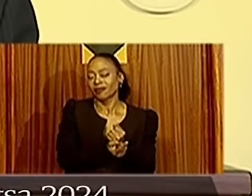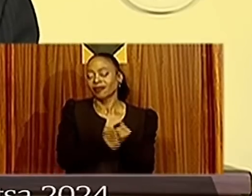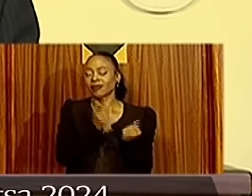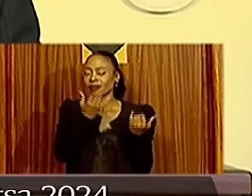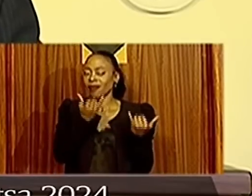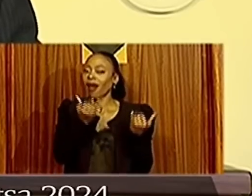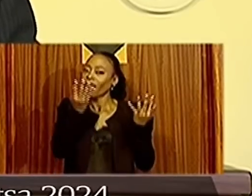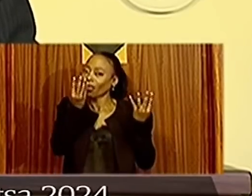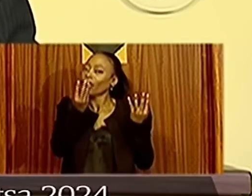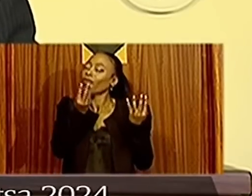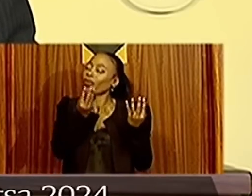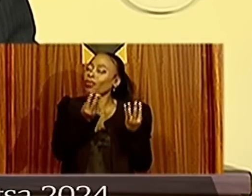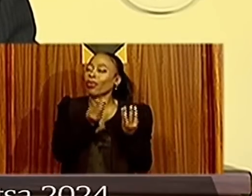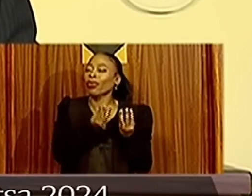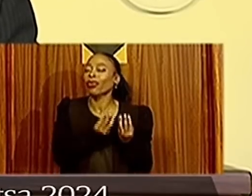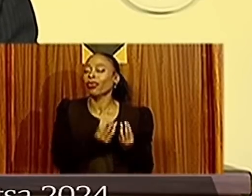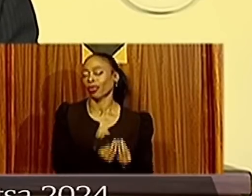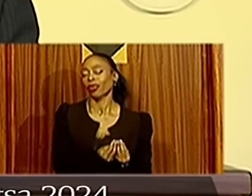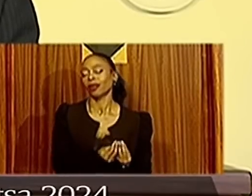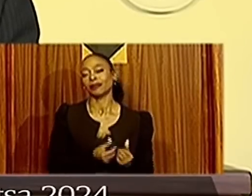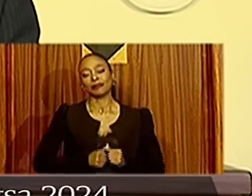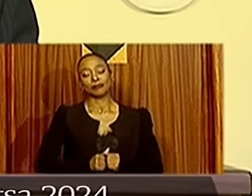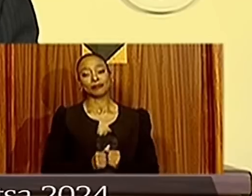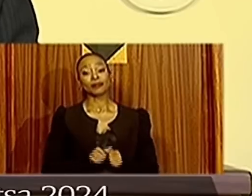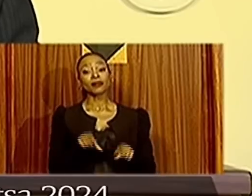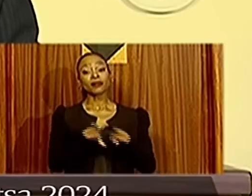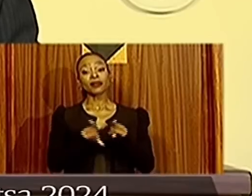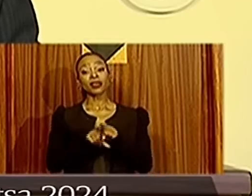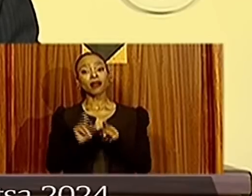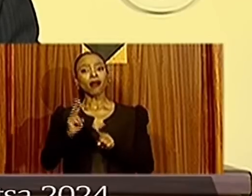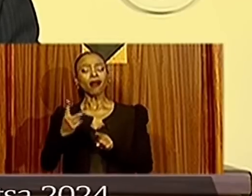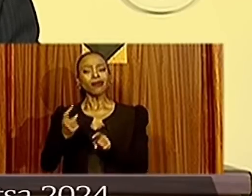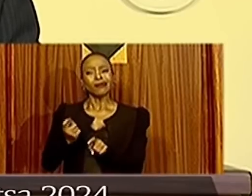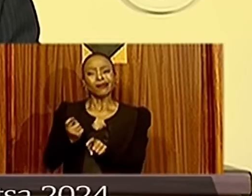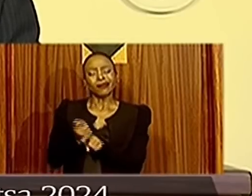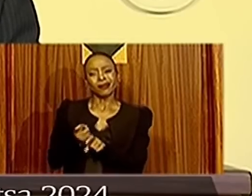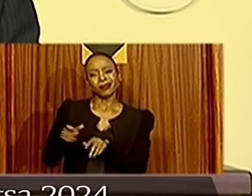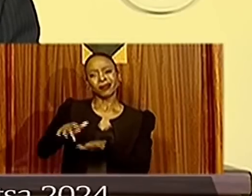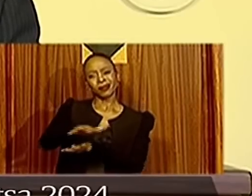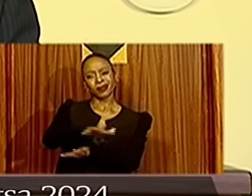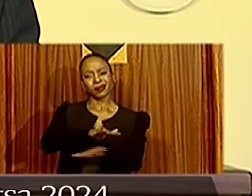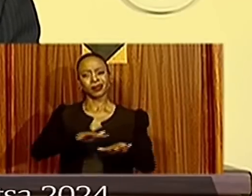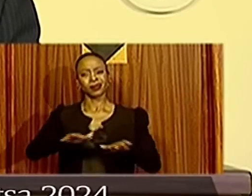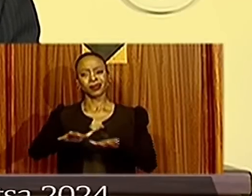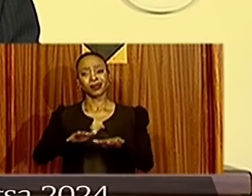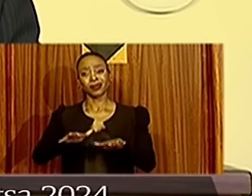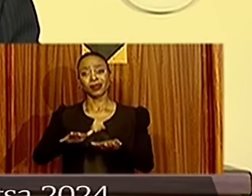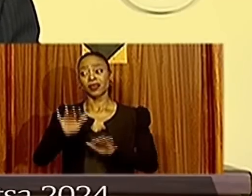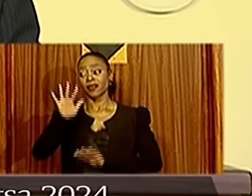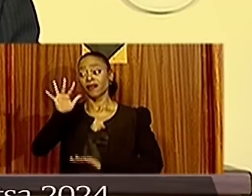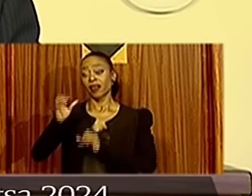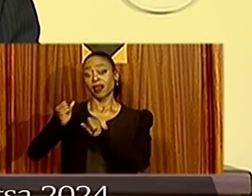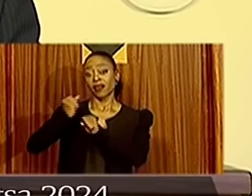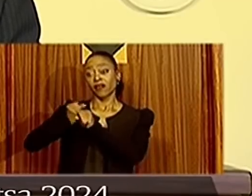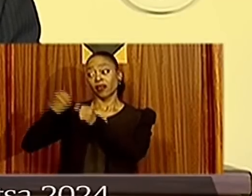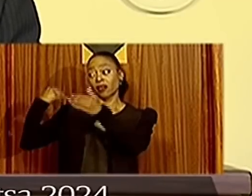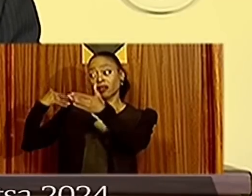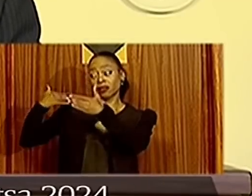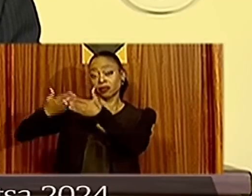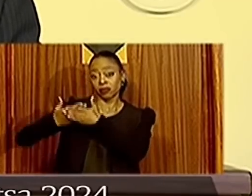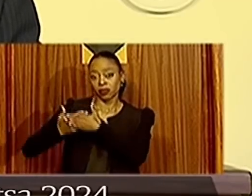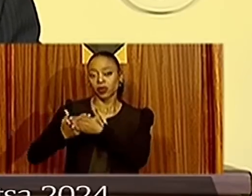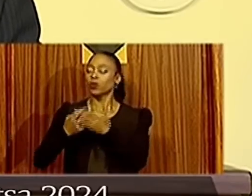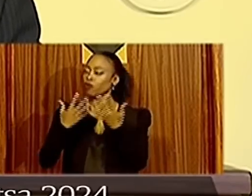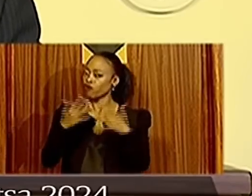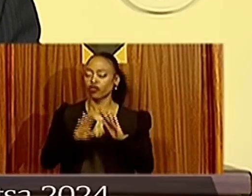becoming reduced. Even under difficult conditions, over the last 5 years, we have made